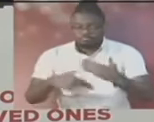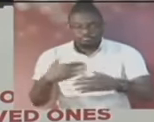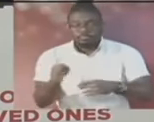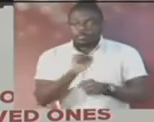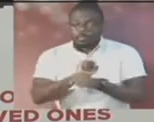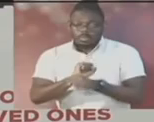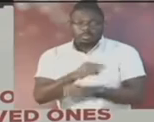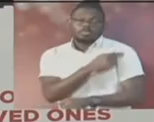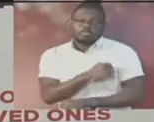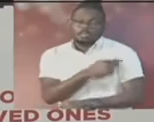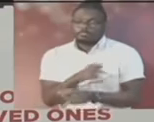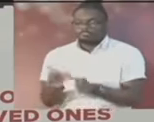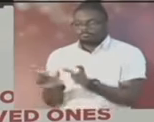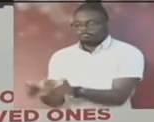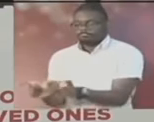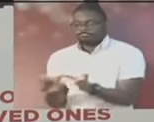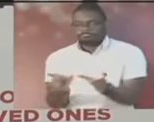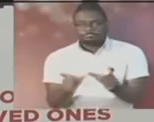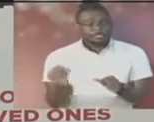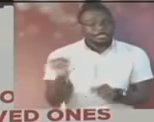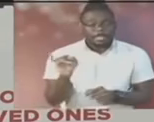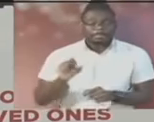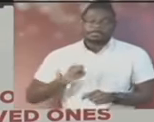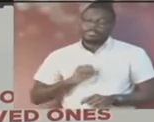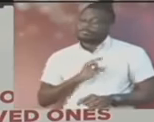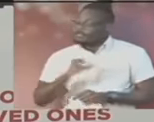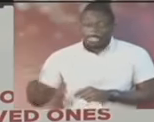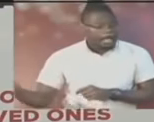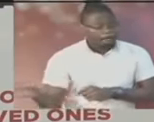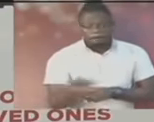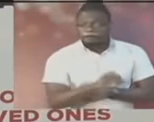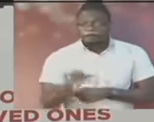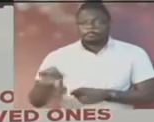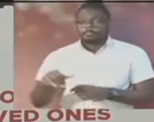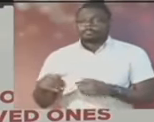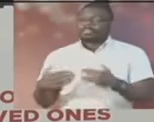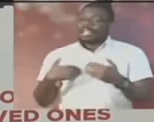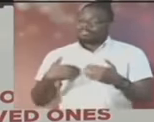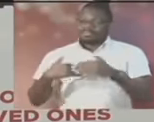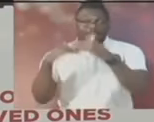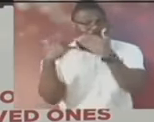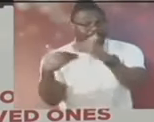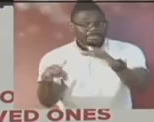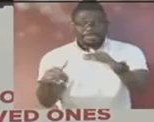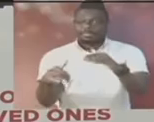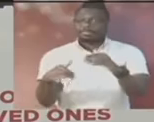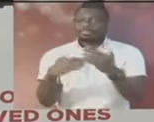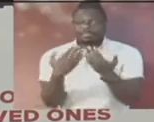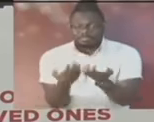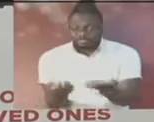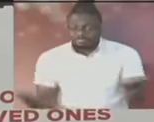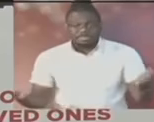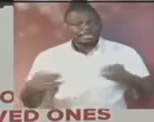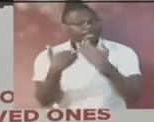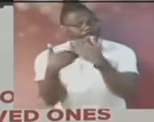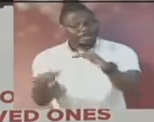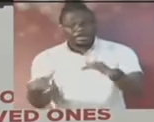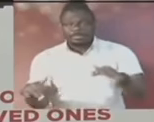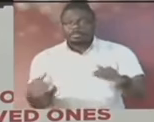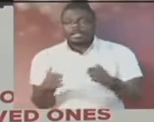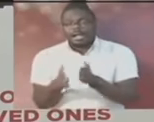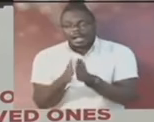centers. It's the same staff. We have limited resources, and we are asking you, with respect to the public health measures,